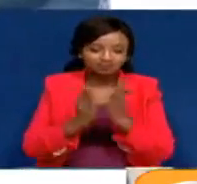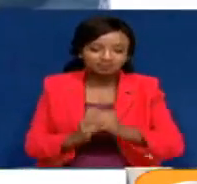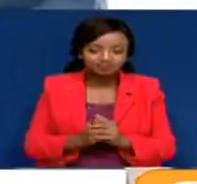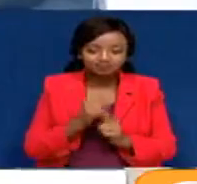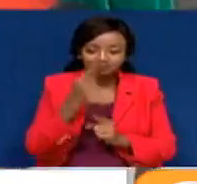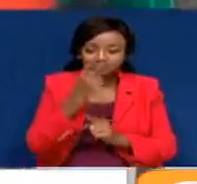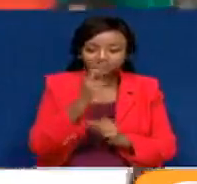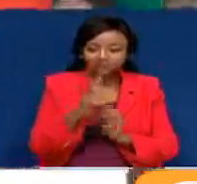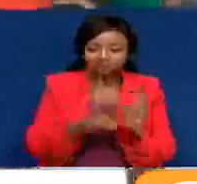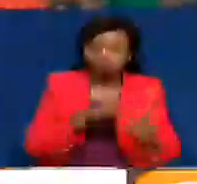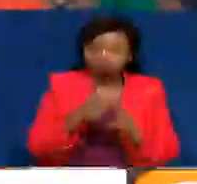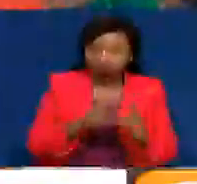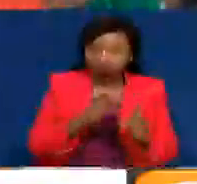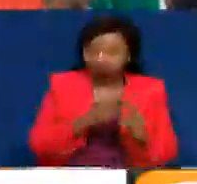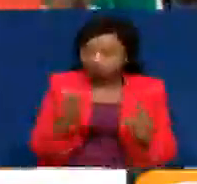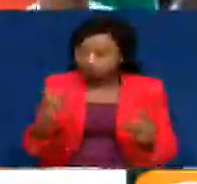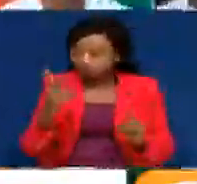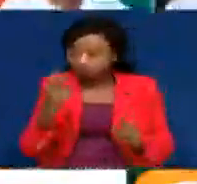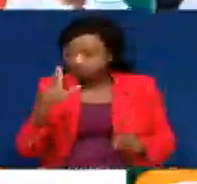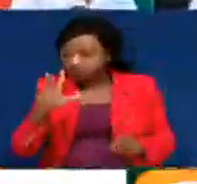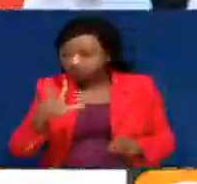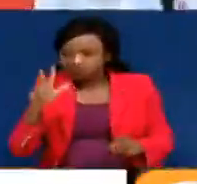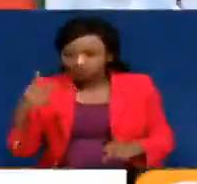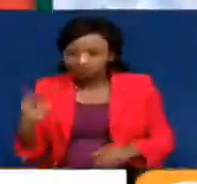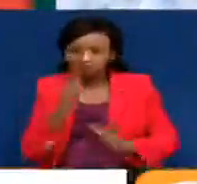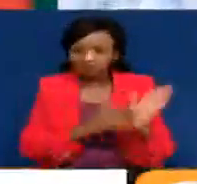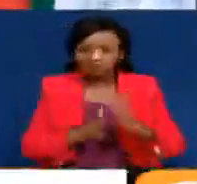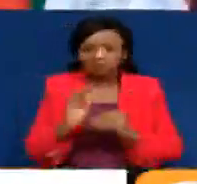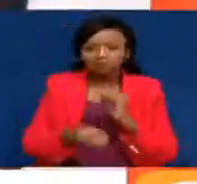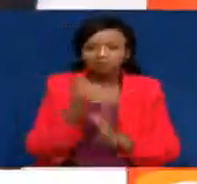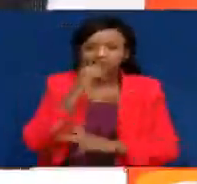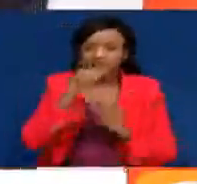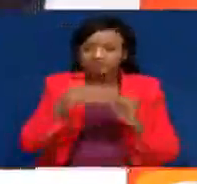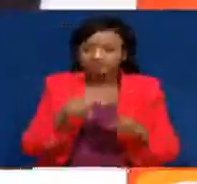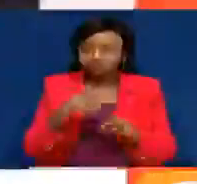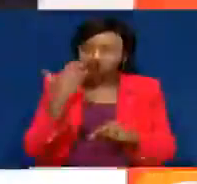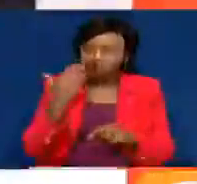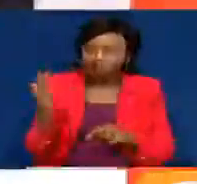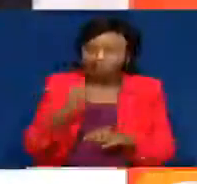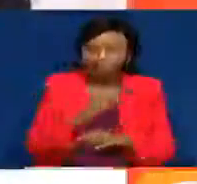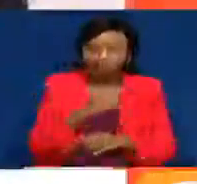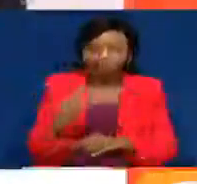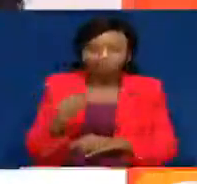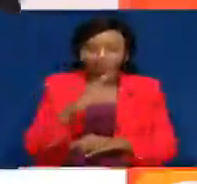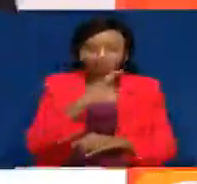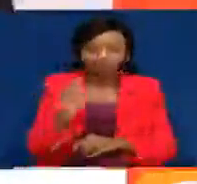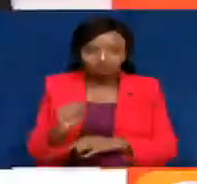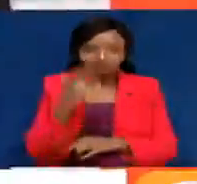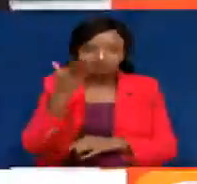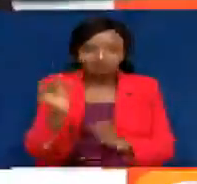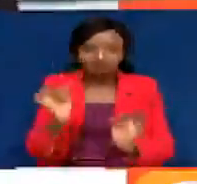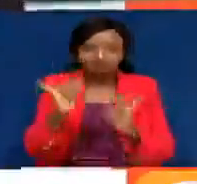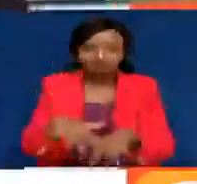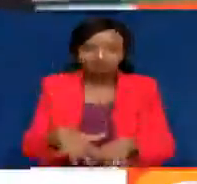The 2022-2032 Master Plan was launched today by ICT CS Joe Musheru at the 11th edition of the